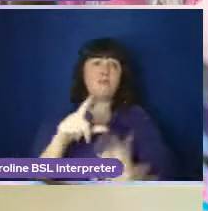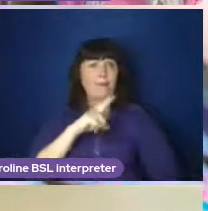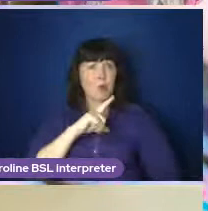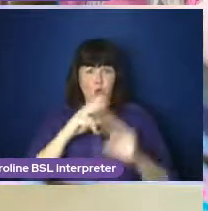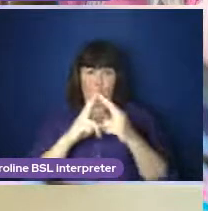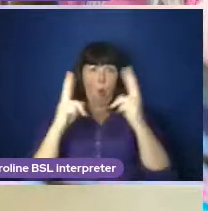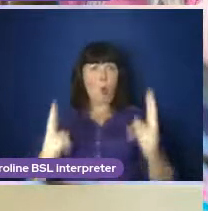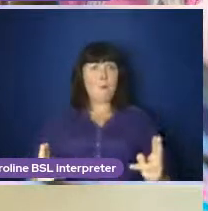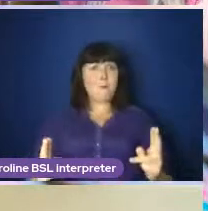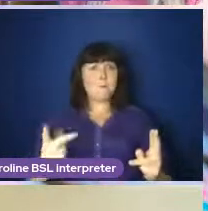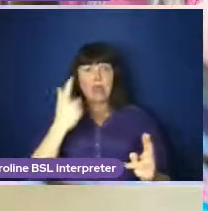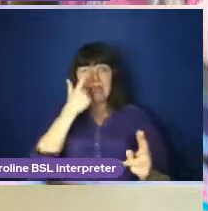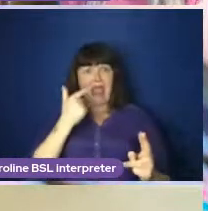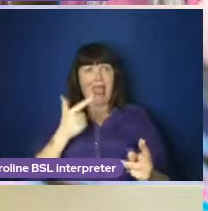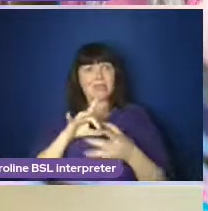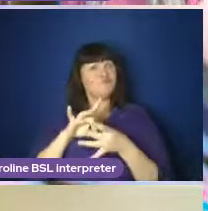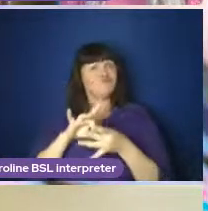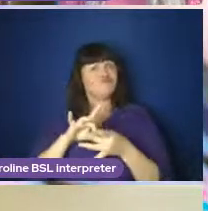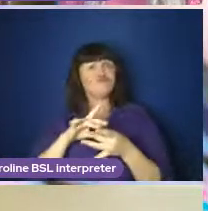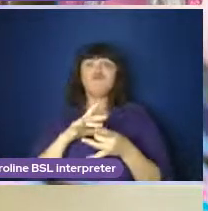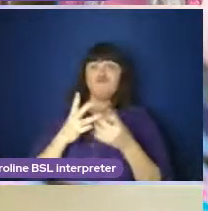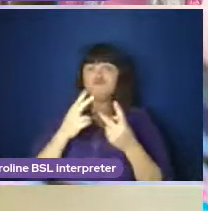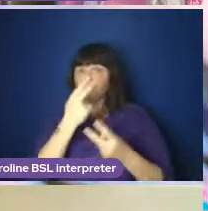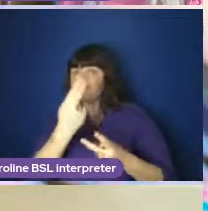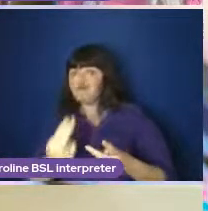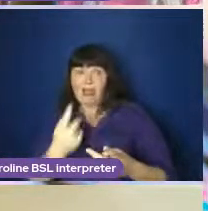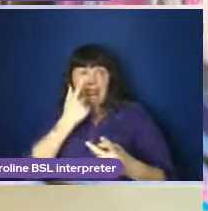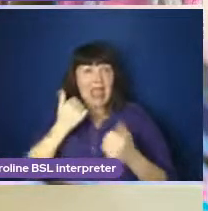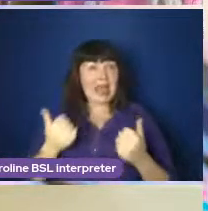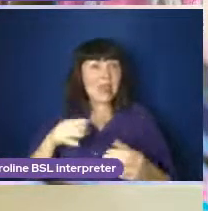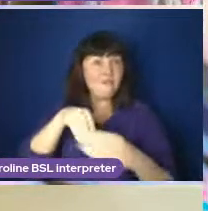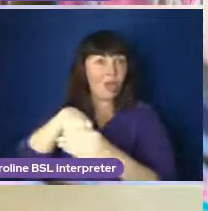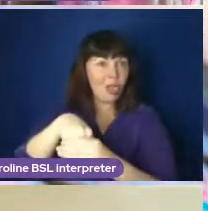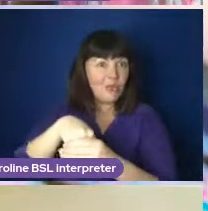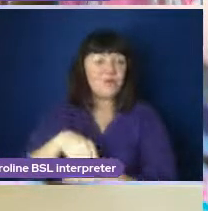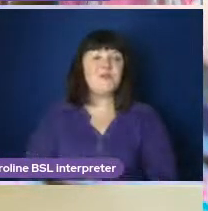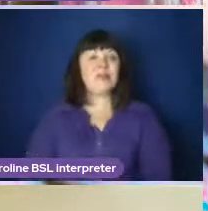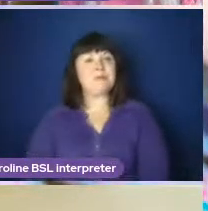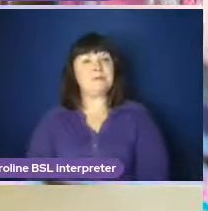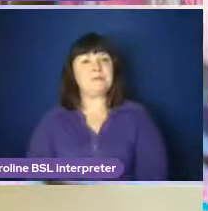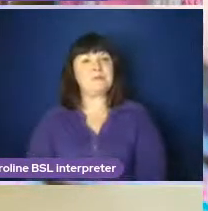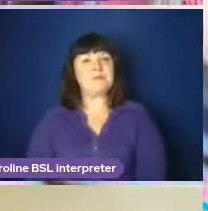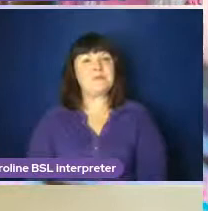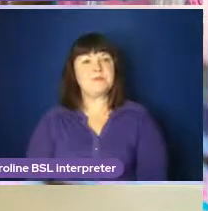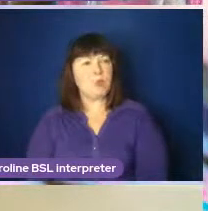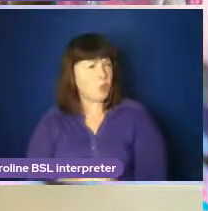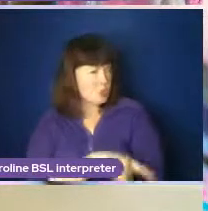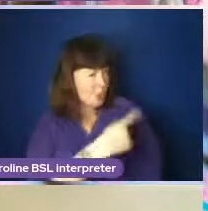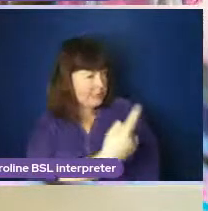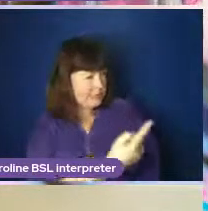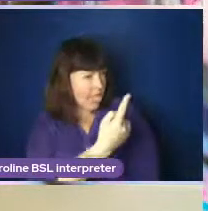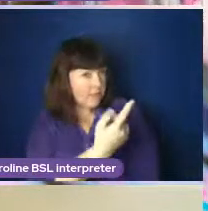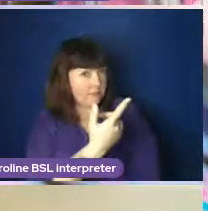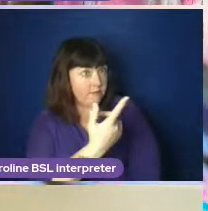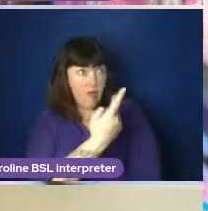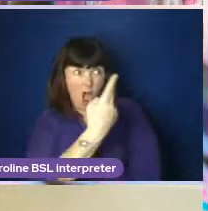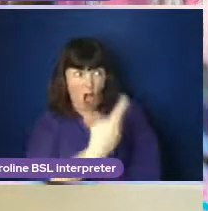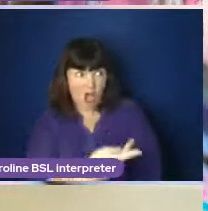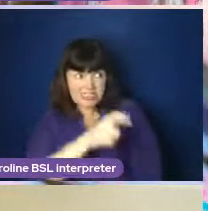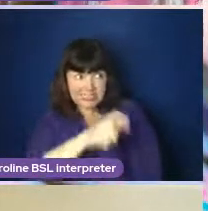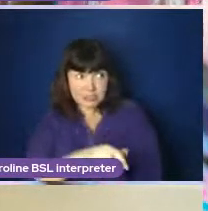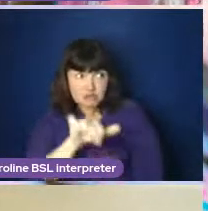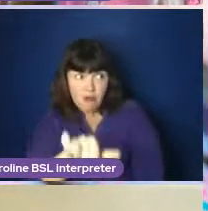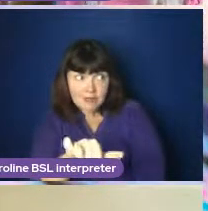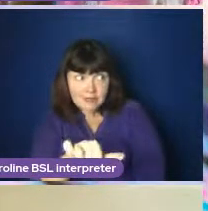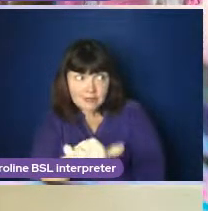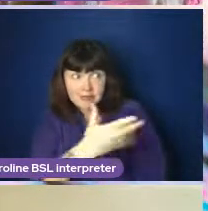will be getting involved. Oh, fabulous. Thank you. And you're a bit of an artist yourself, I see. Yeah. Tell us a bit about